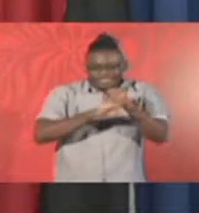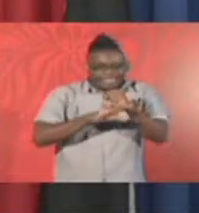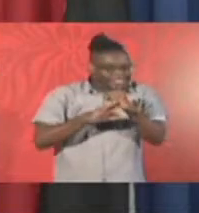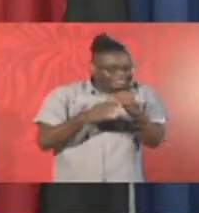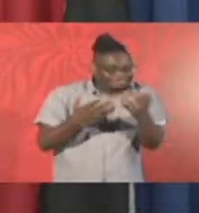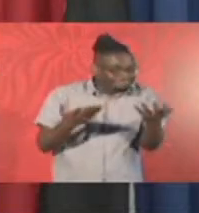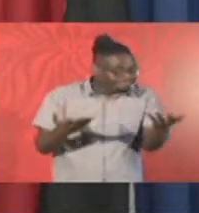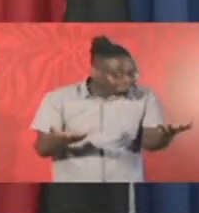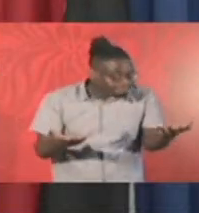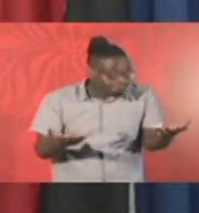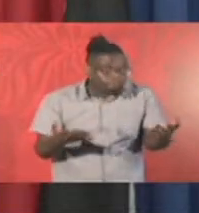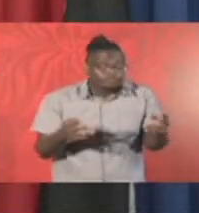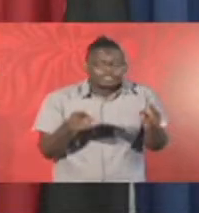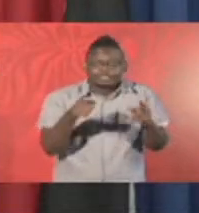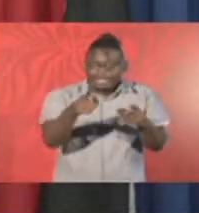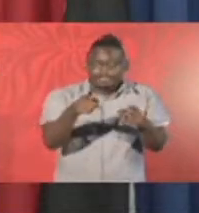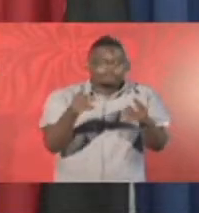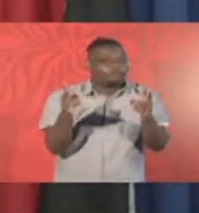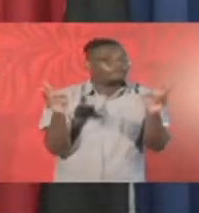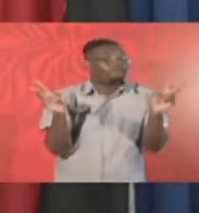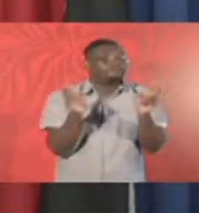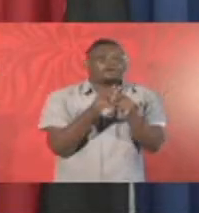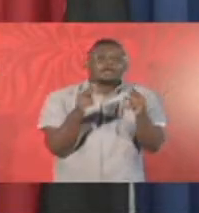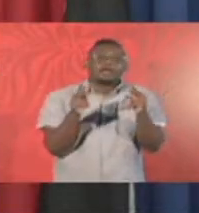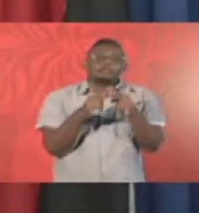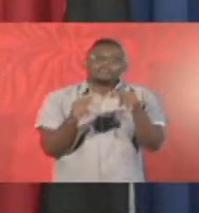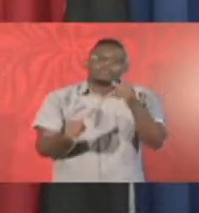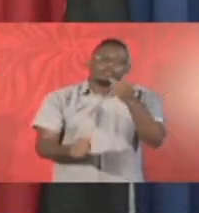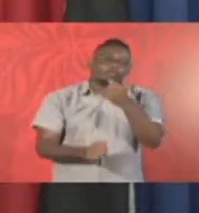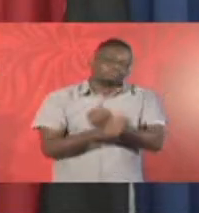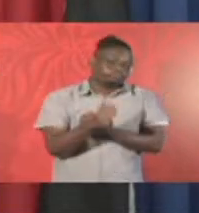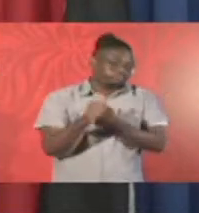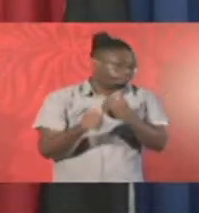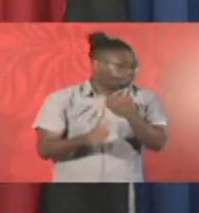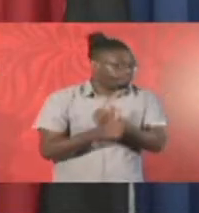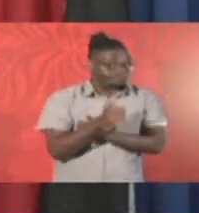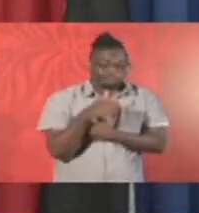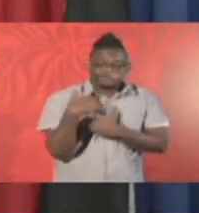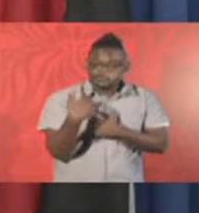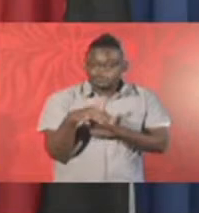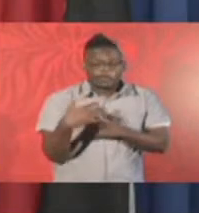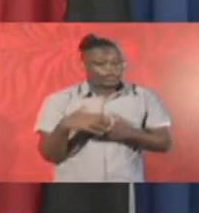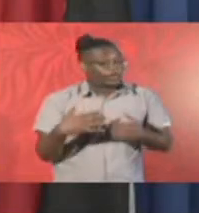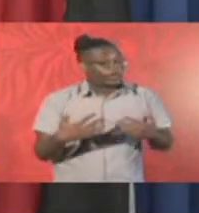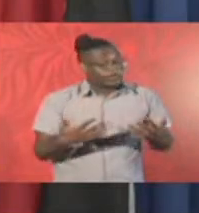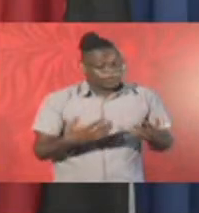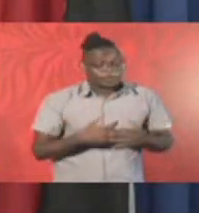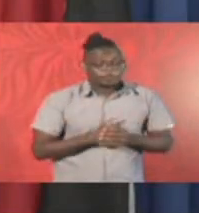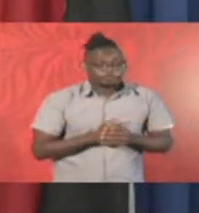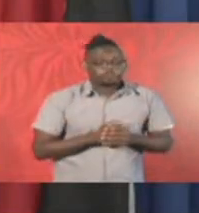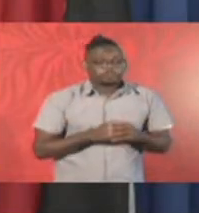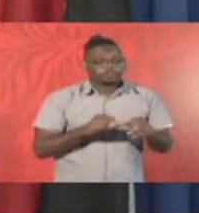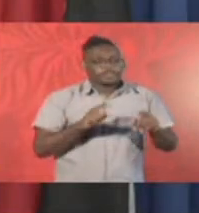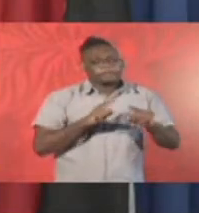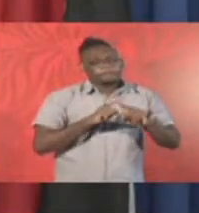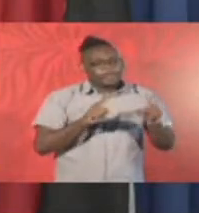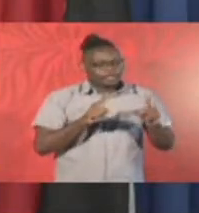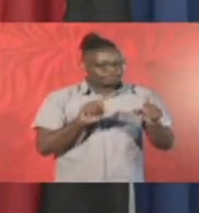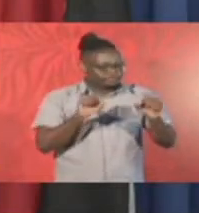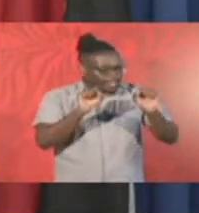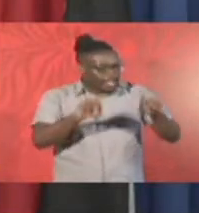very exposed. We are dangerously exposed. But we can do something about